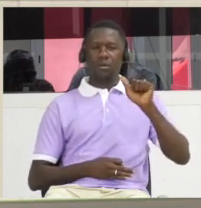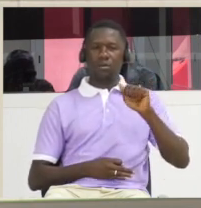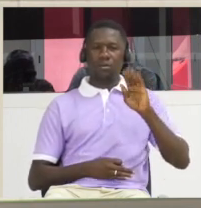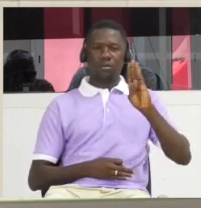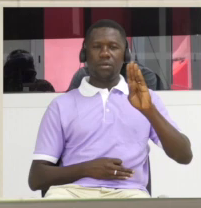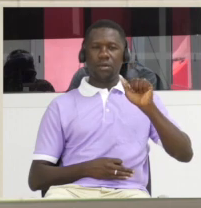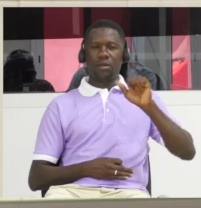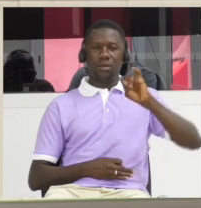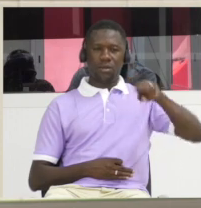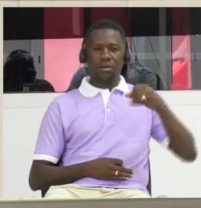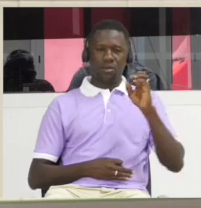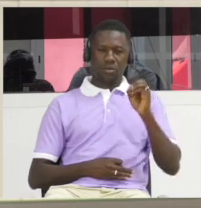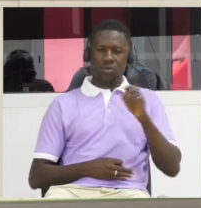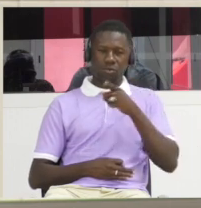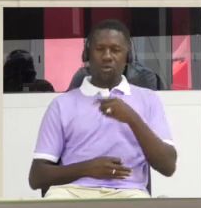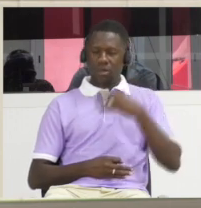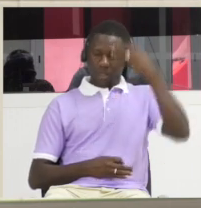of the presidential